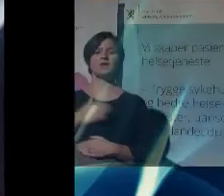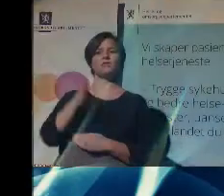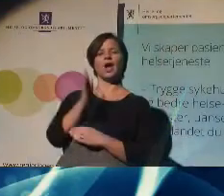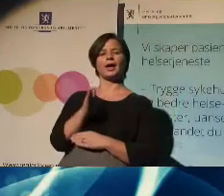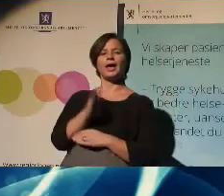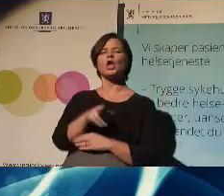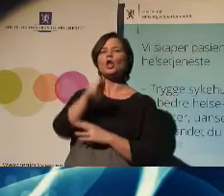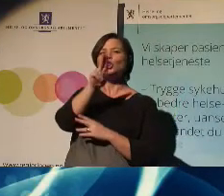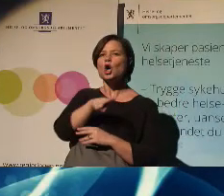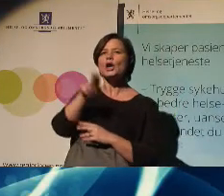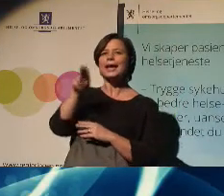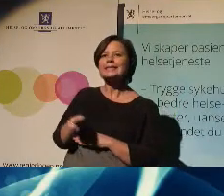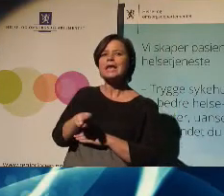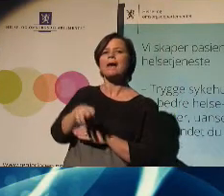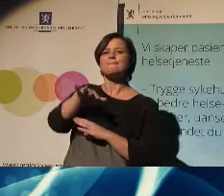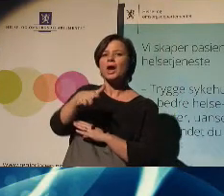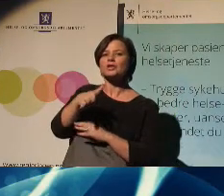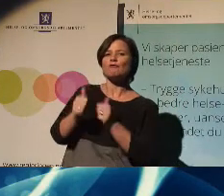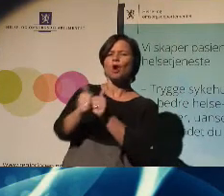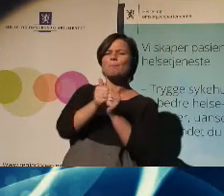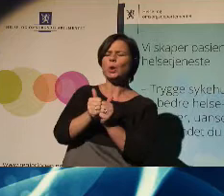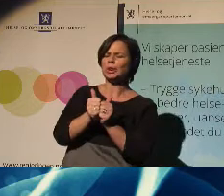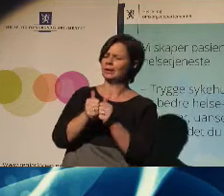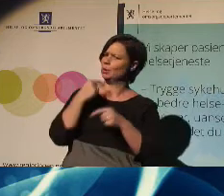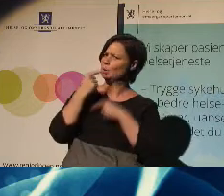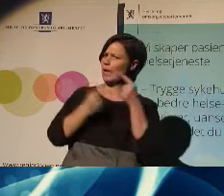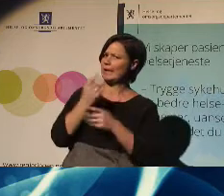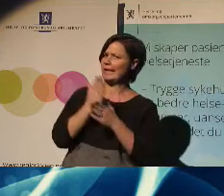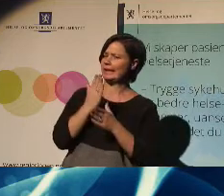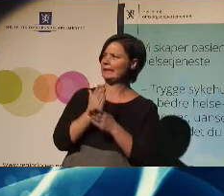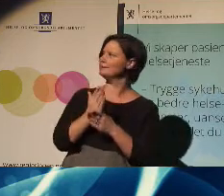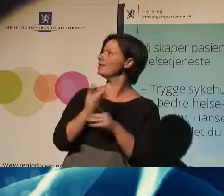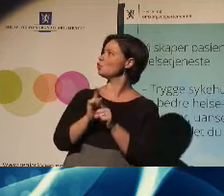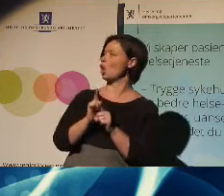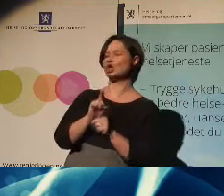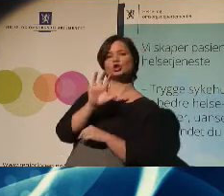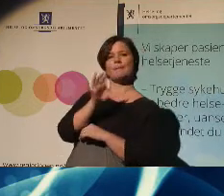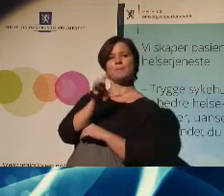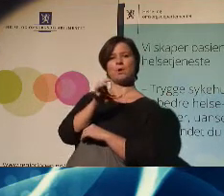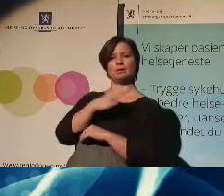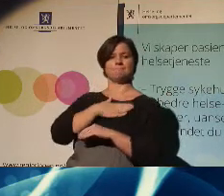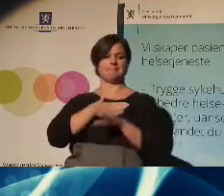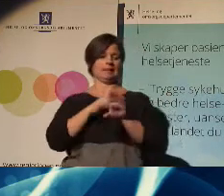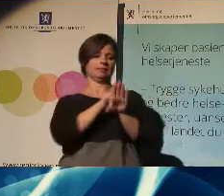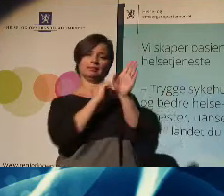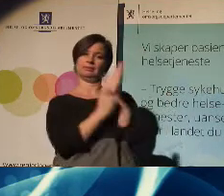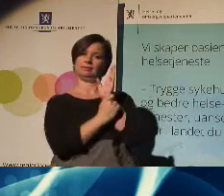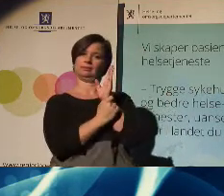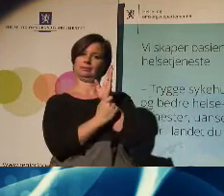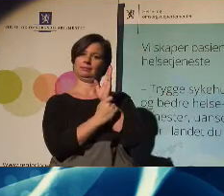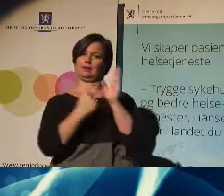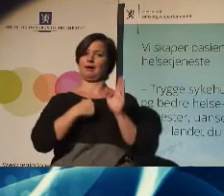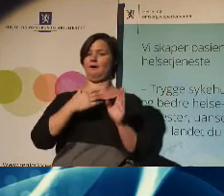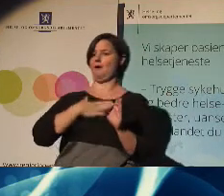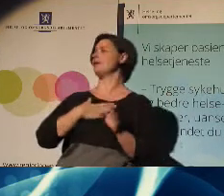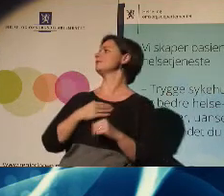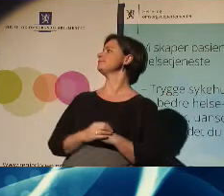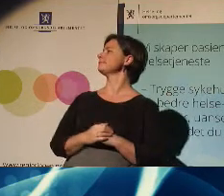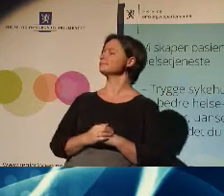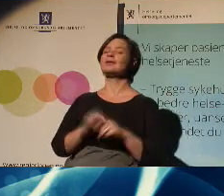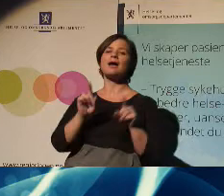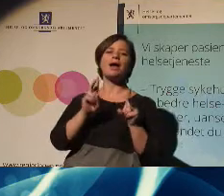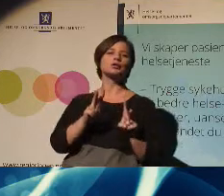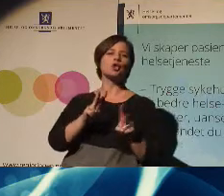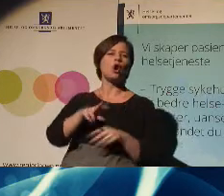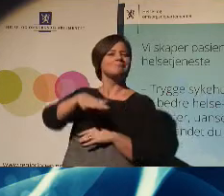I hope I pronounced that right, for their partnership. This is their symbol, and this is my wrist. I'm carrying their signal, shaken, not